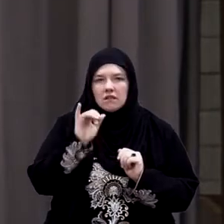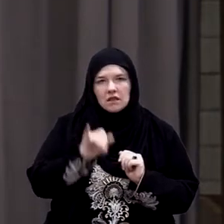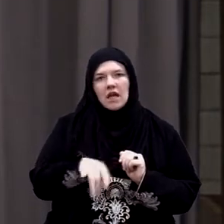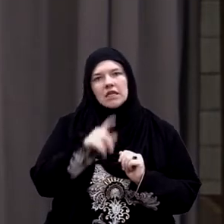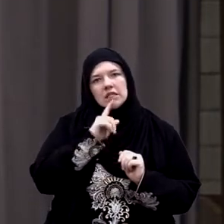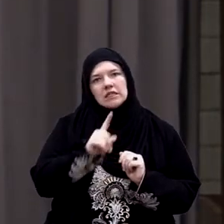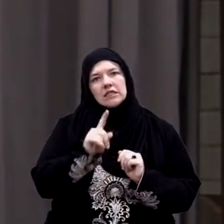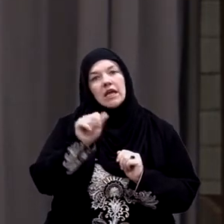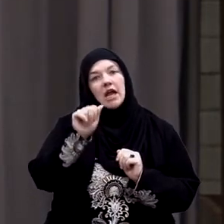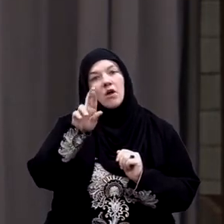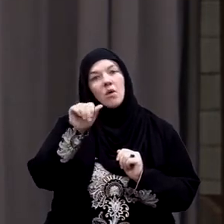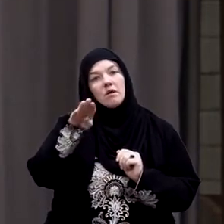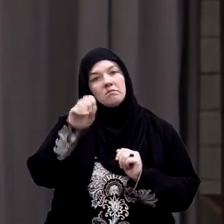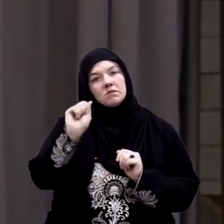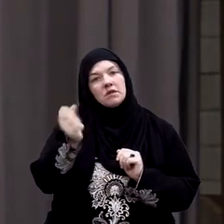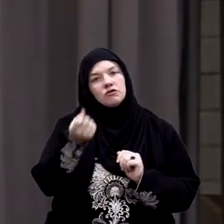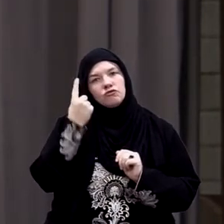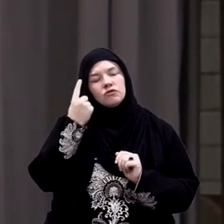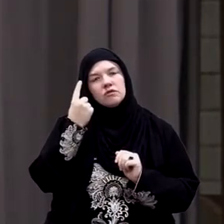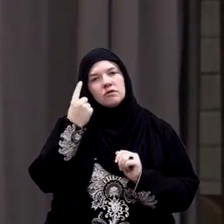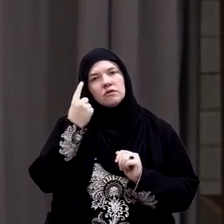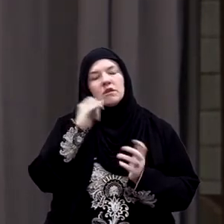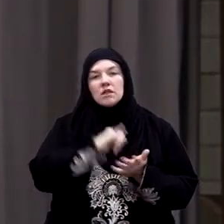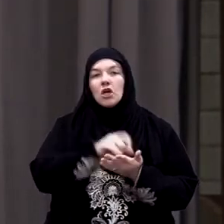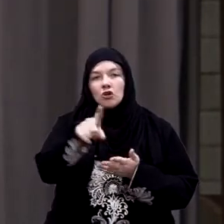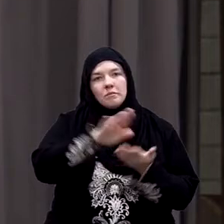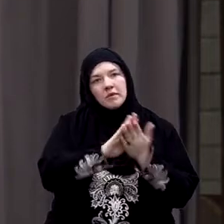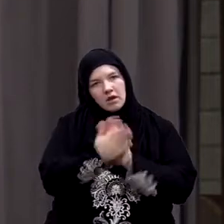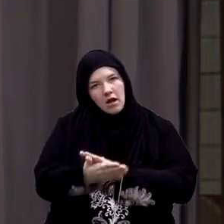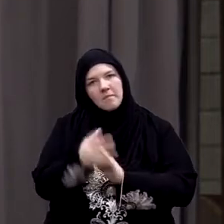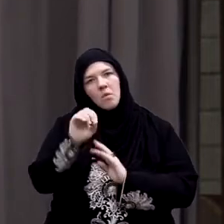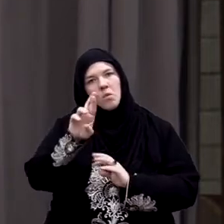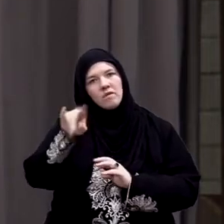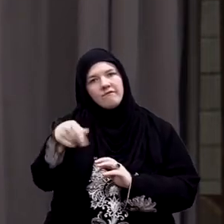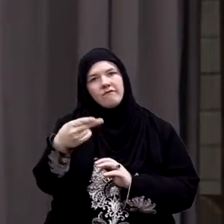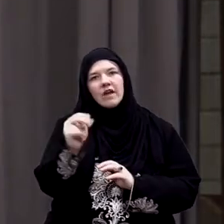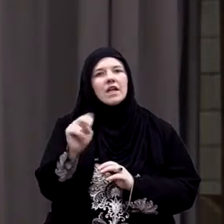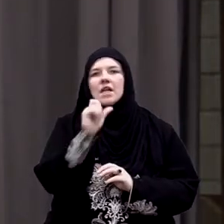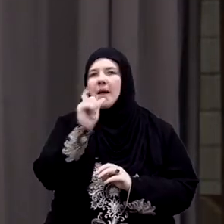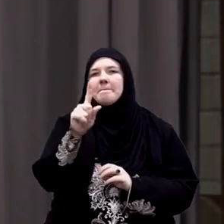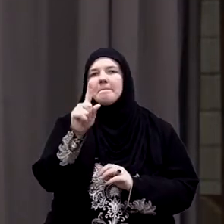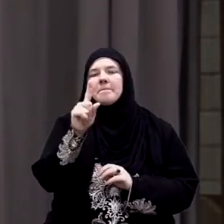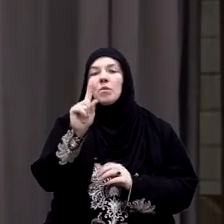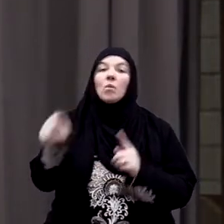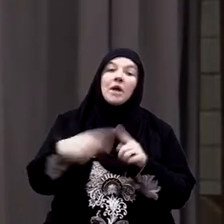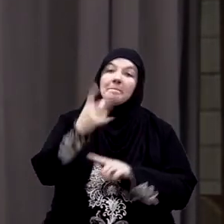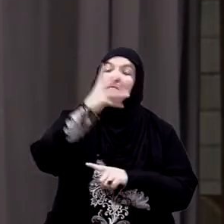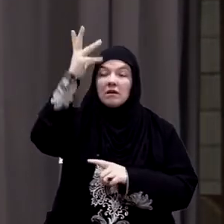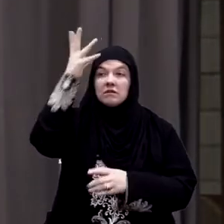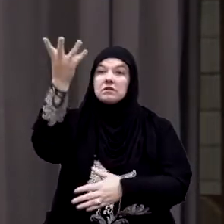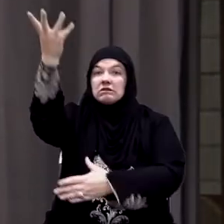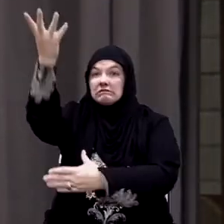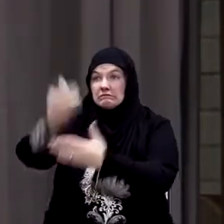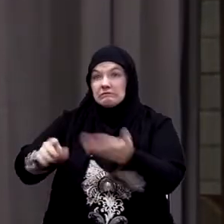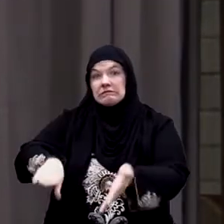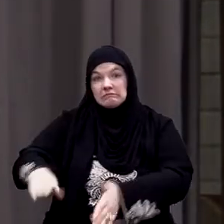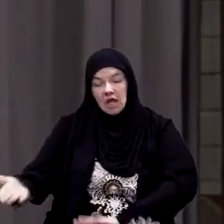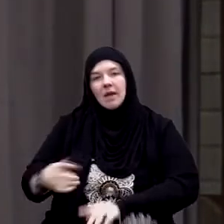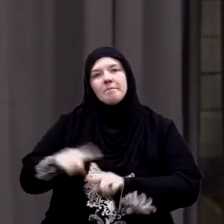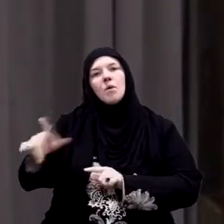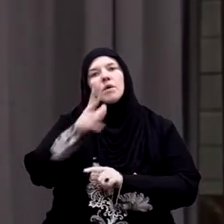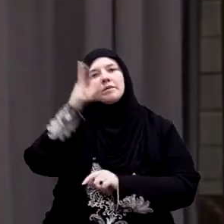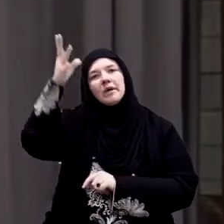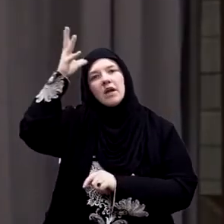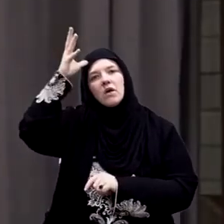This is how the Arabs understood that you become an orphan, not necessarily when your parent dies, but when